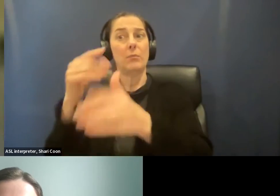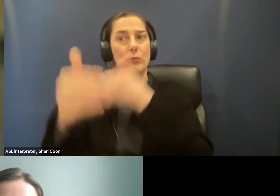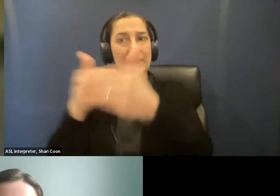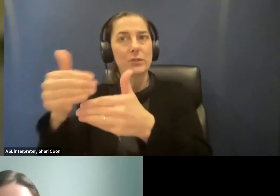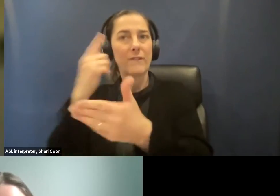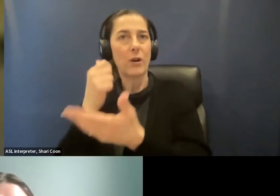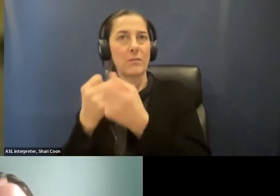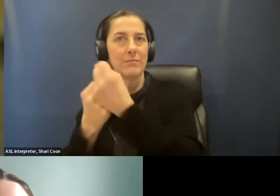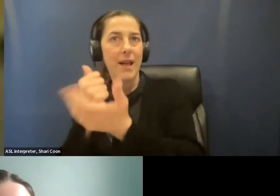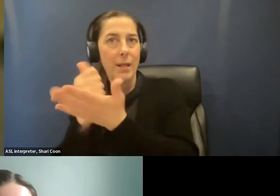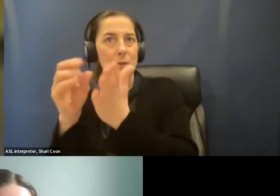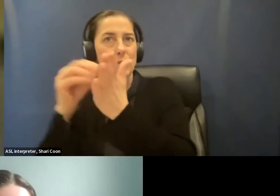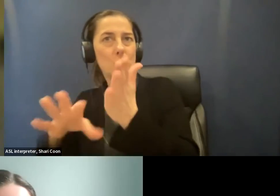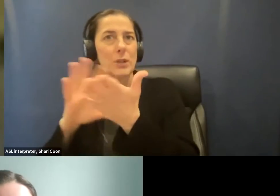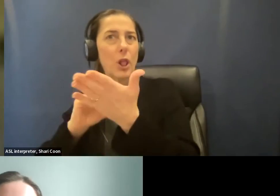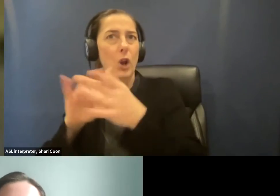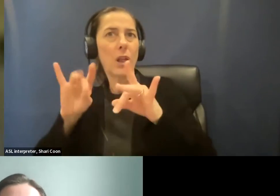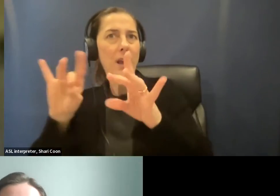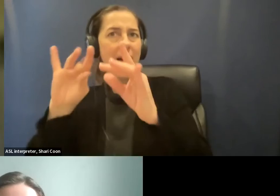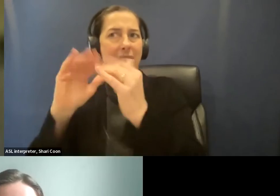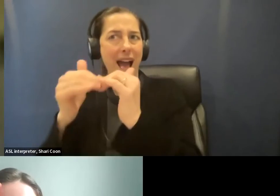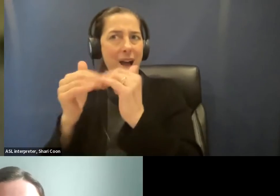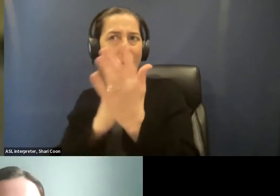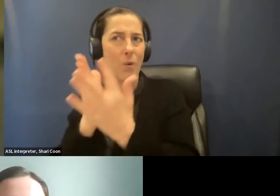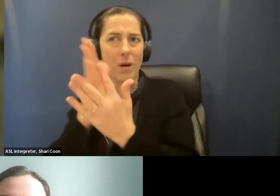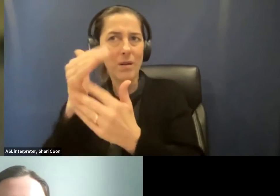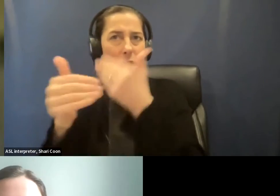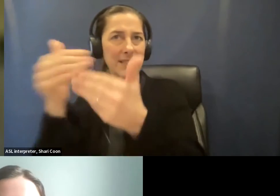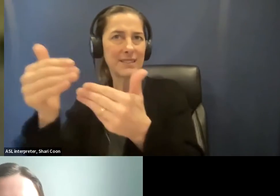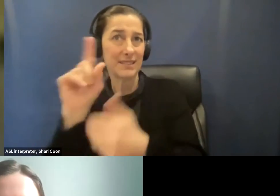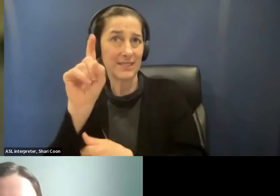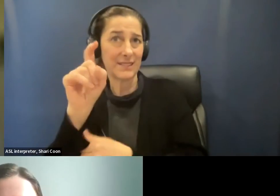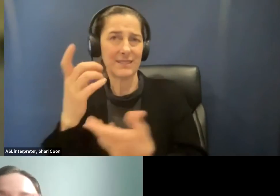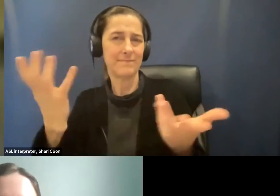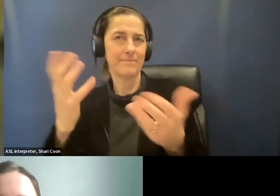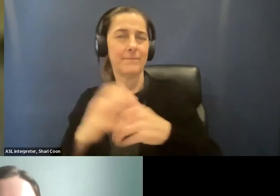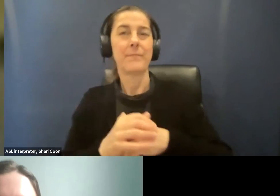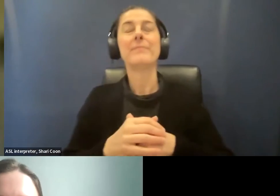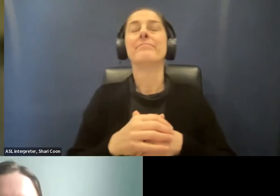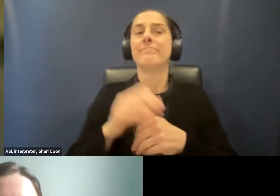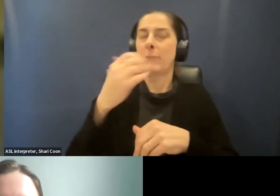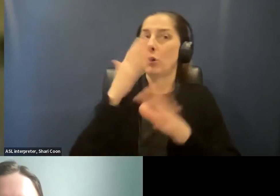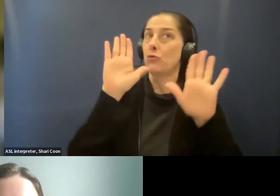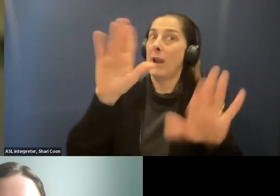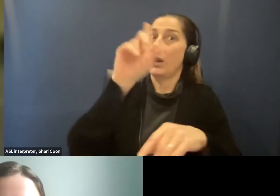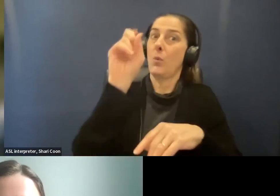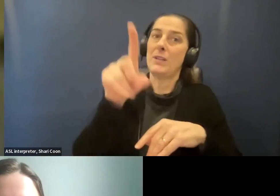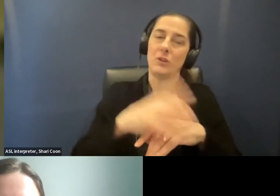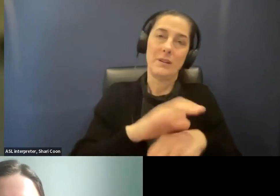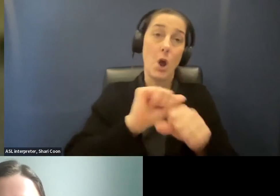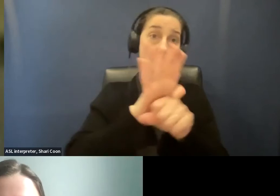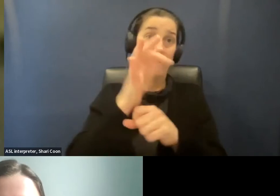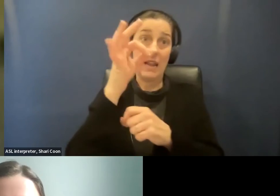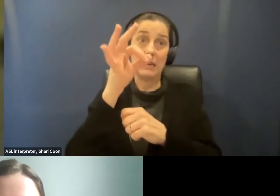So yeah, it's definitely been at the forefront. of course,